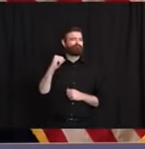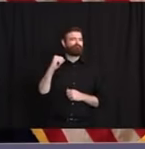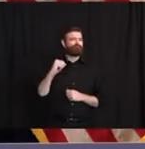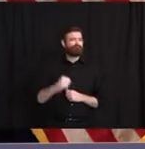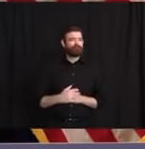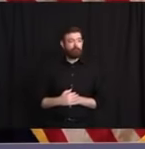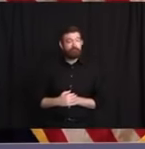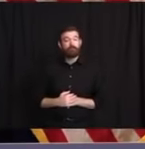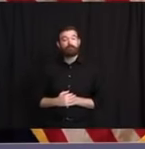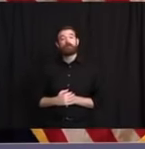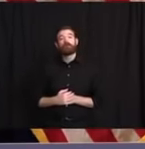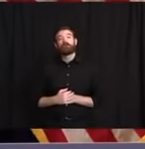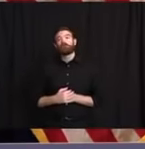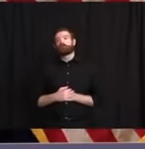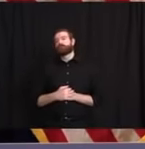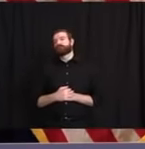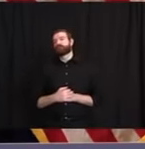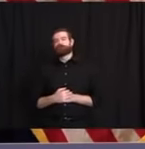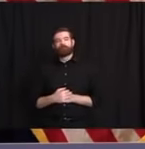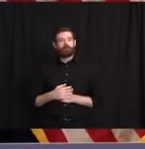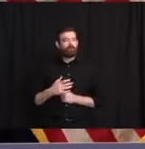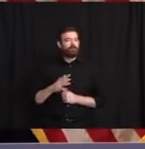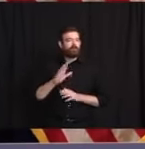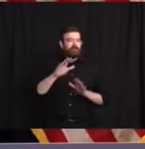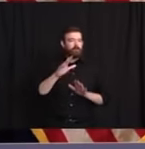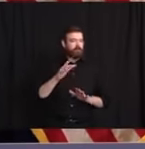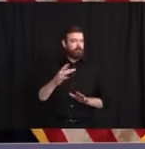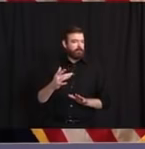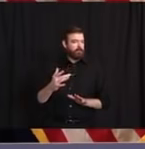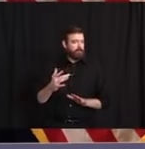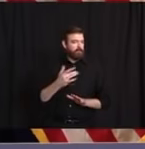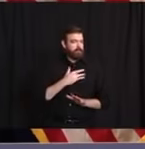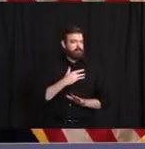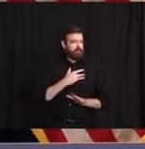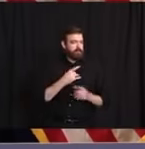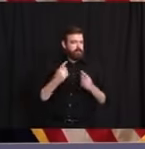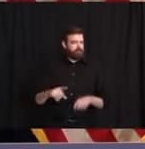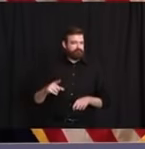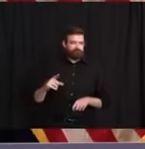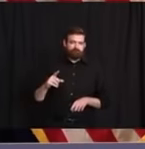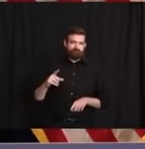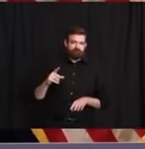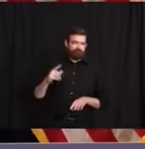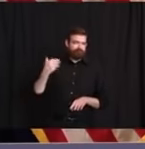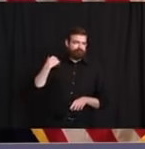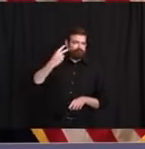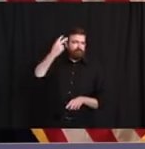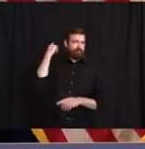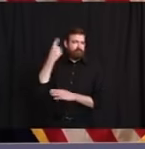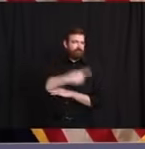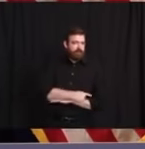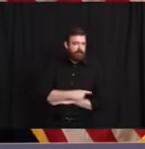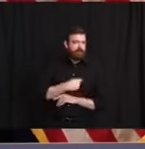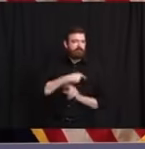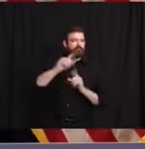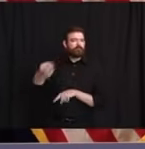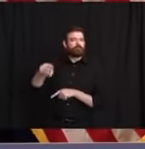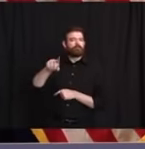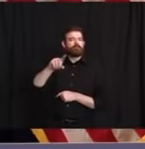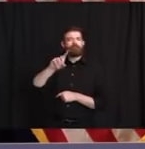Day remembrances. I was at one myself in Wrightstown, where I go every year, and it was a much smaller group than